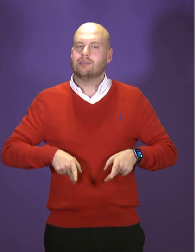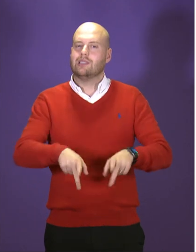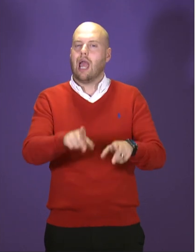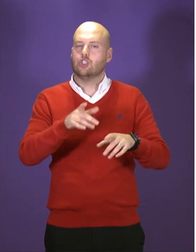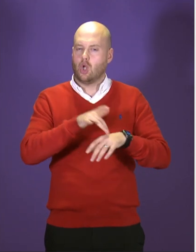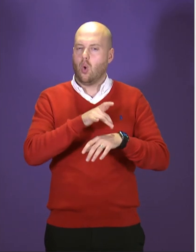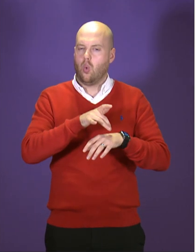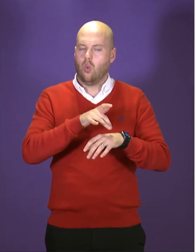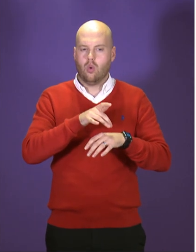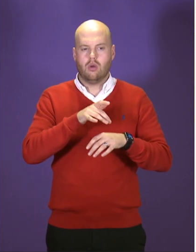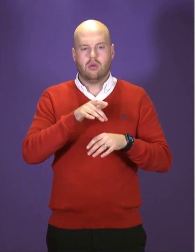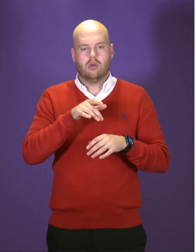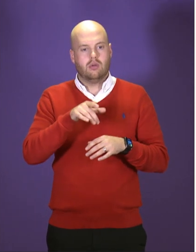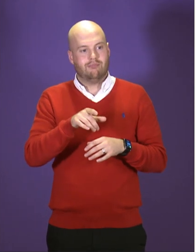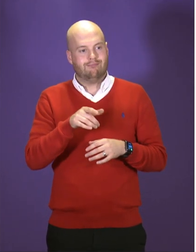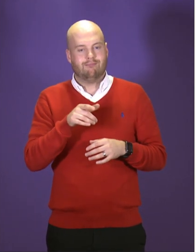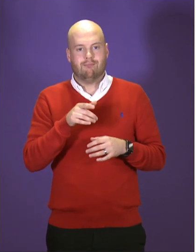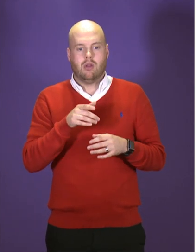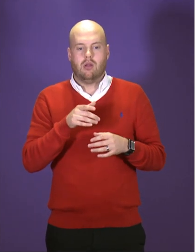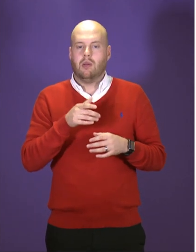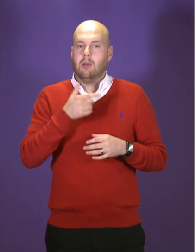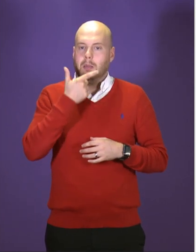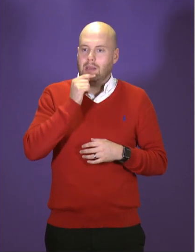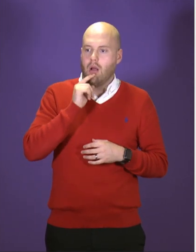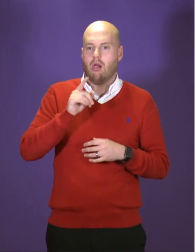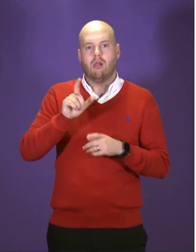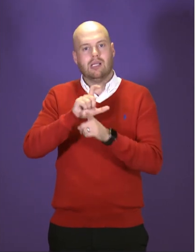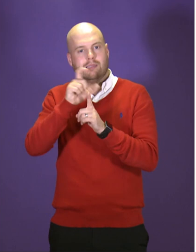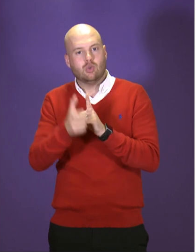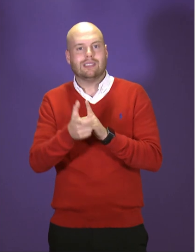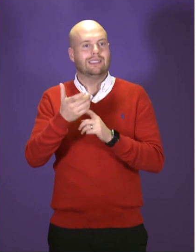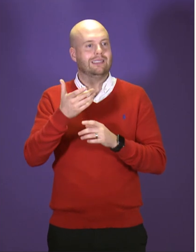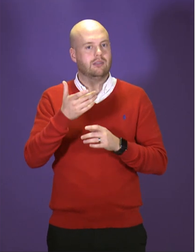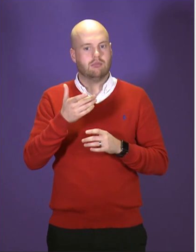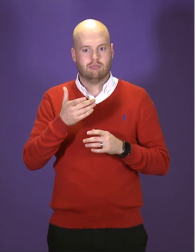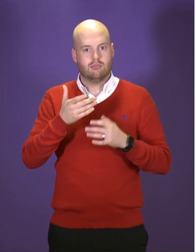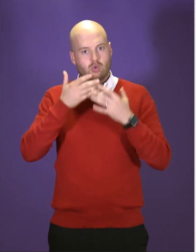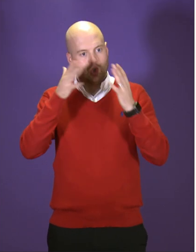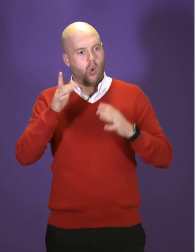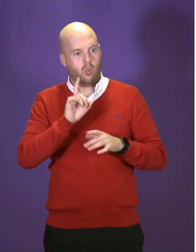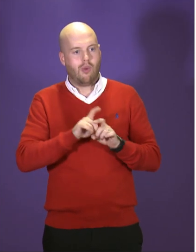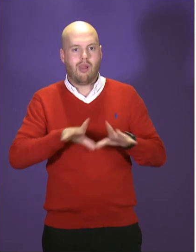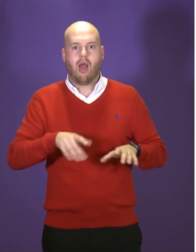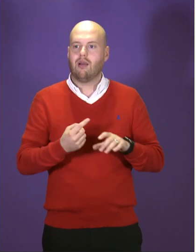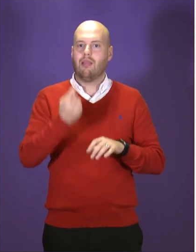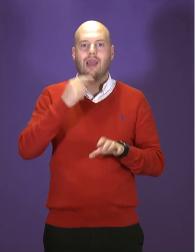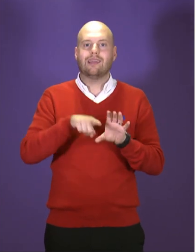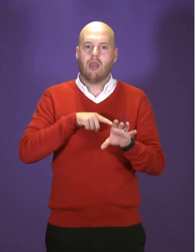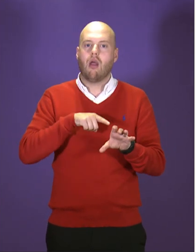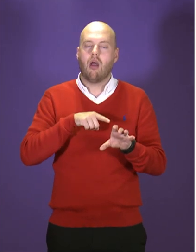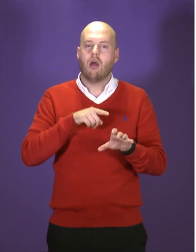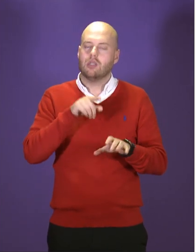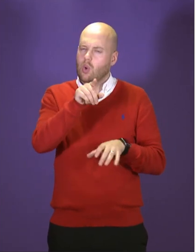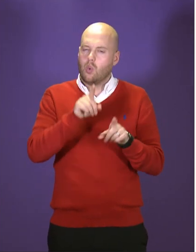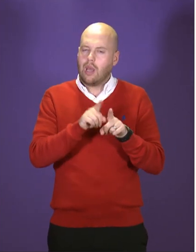engaging the range of communities that reflected Manchester in that year. So its creative